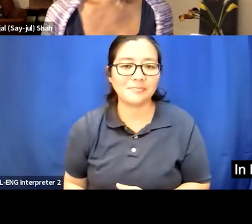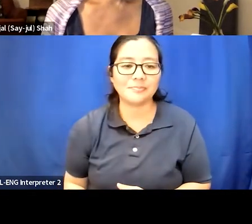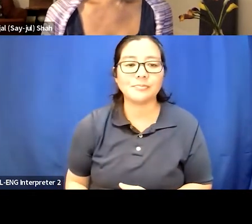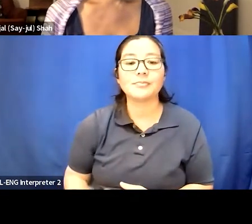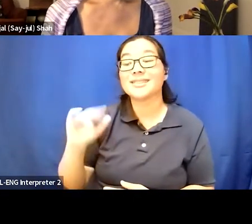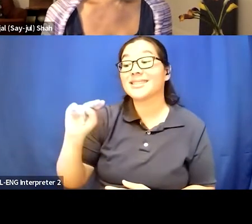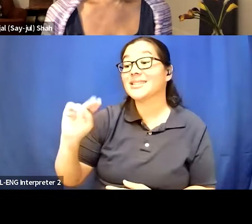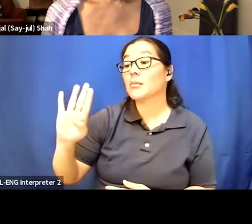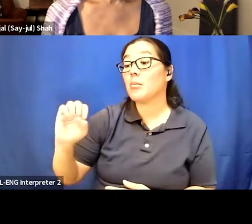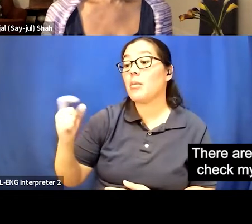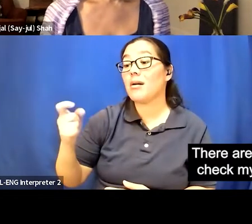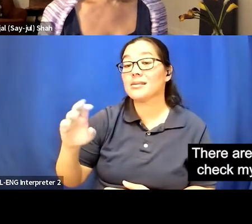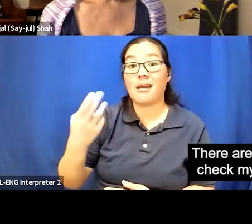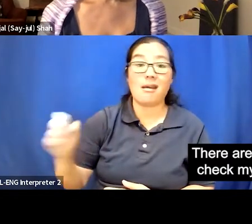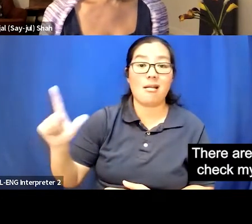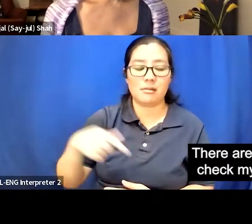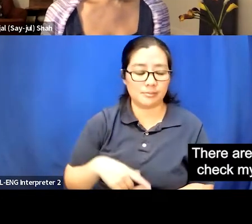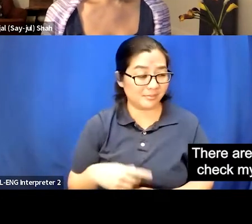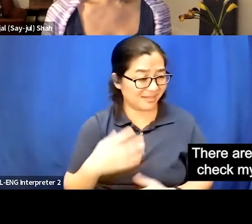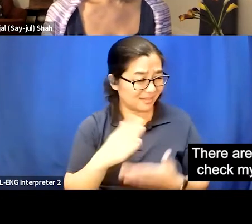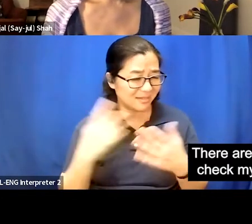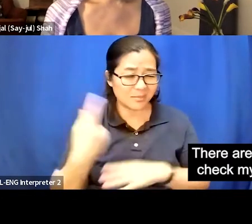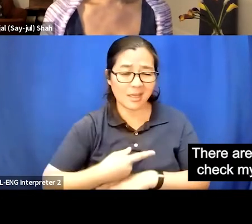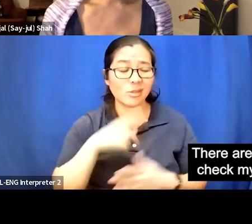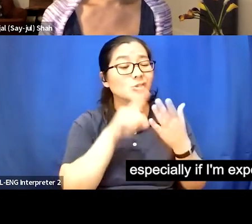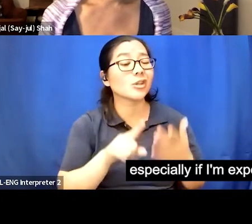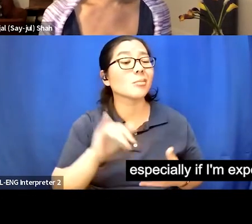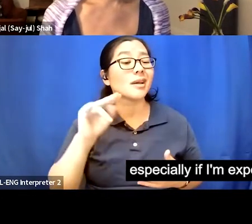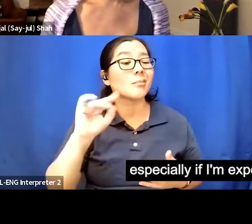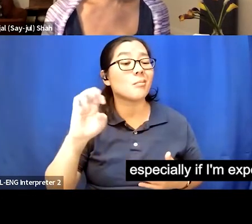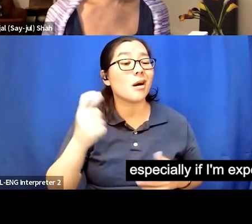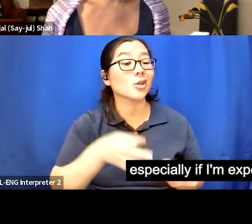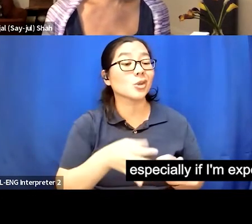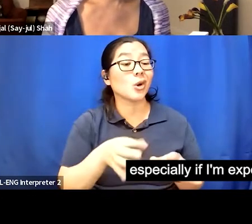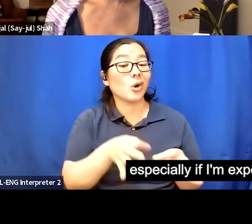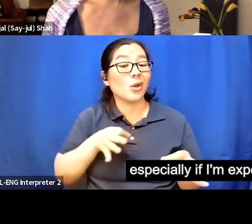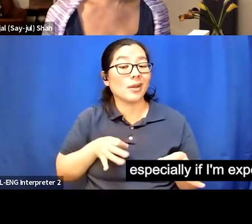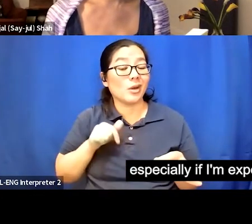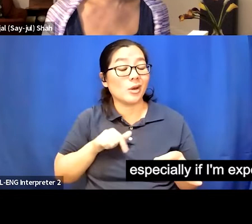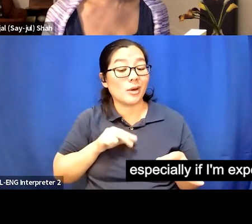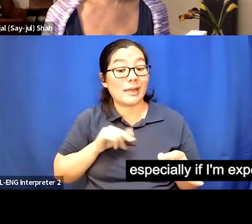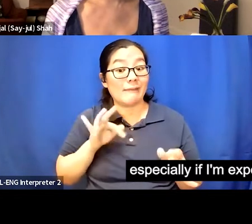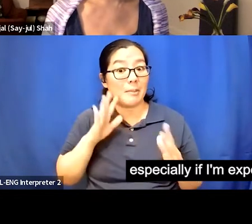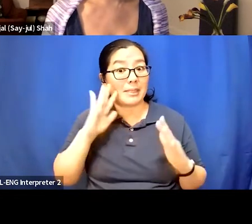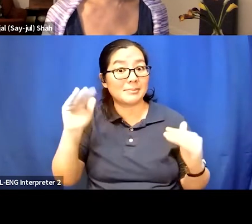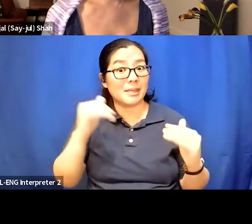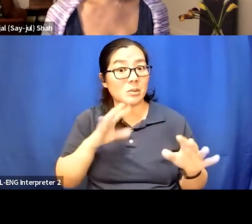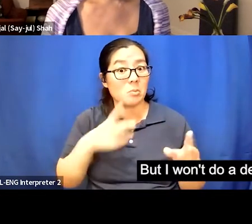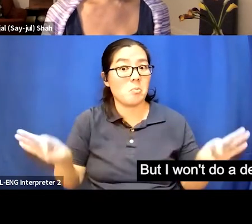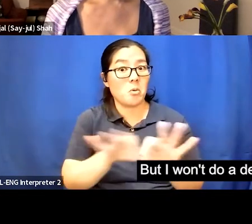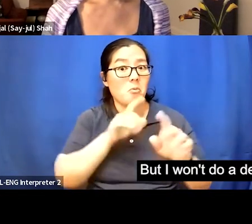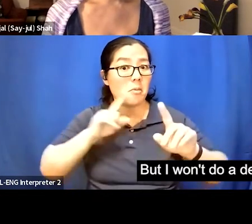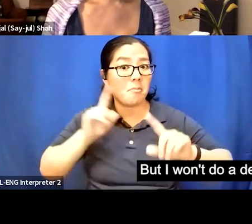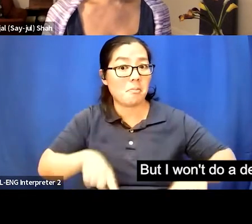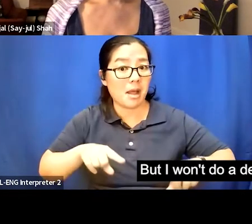Inbox Hell. There are days when I'll check my inbox earlier, especially if I'm expecting an important reply,